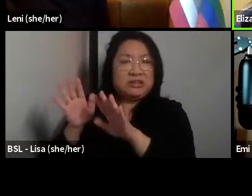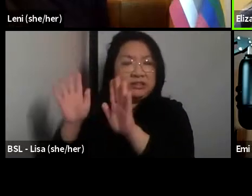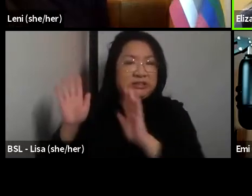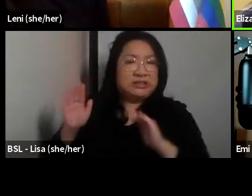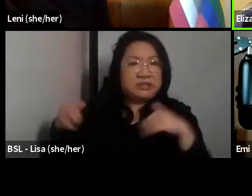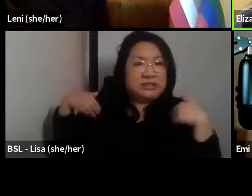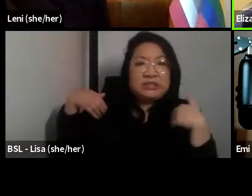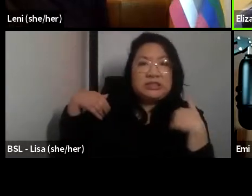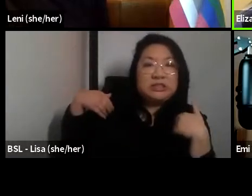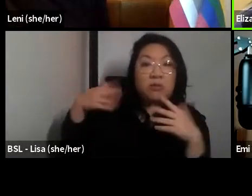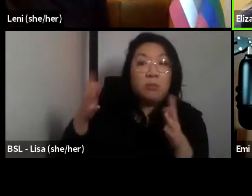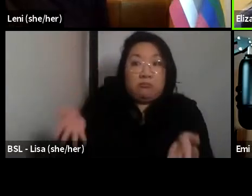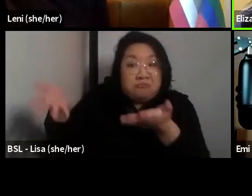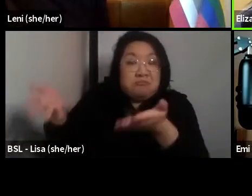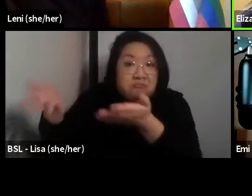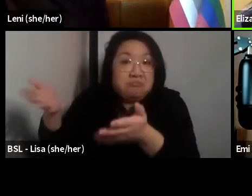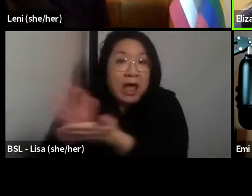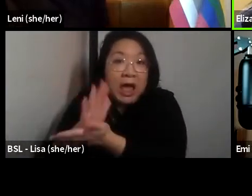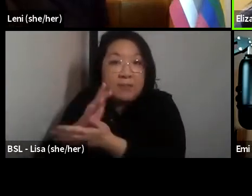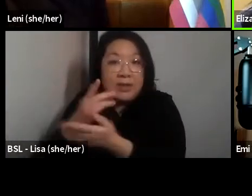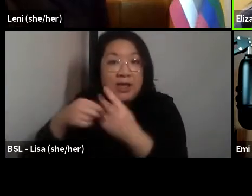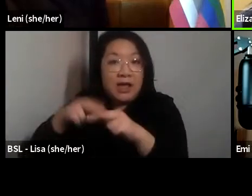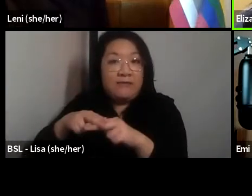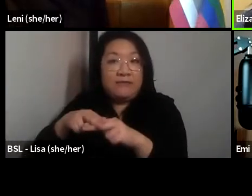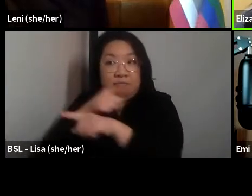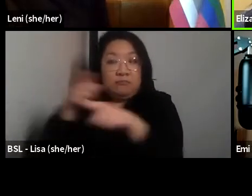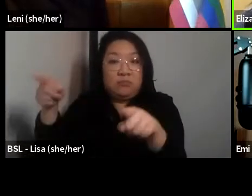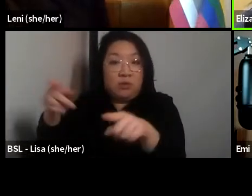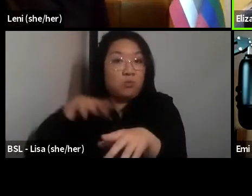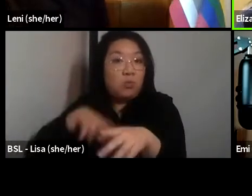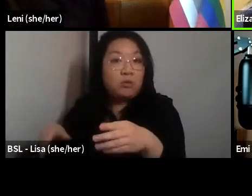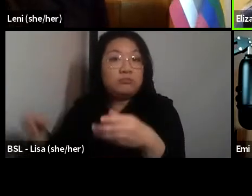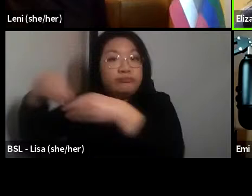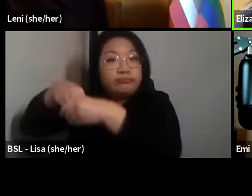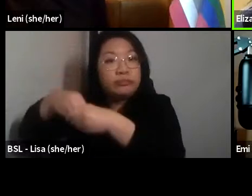I'm quite happy for other people to have it. I just don't want it to involve me.